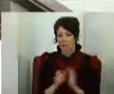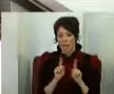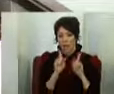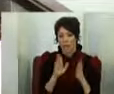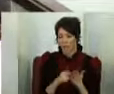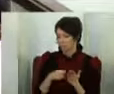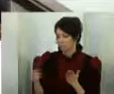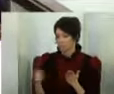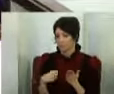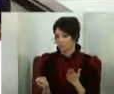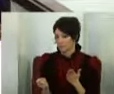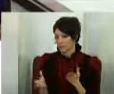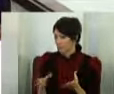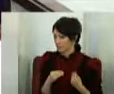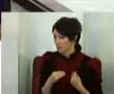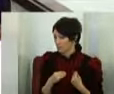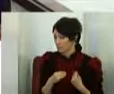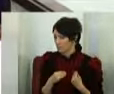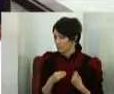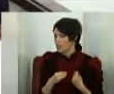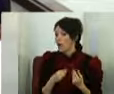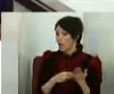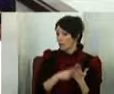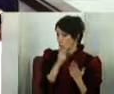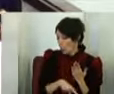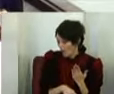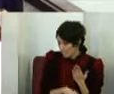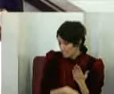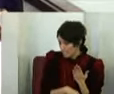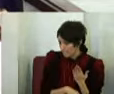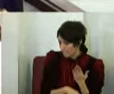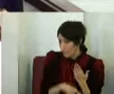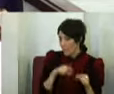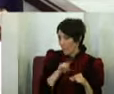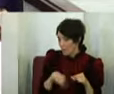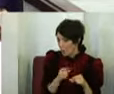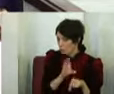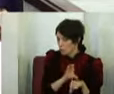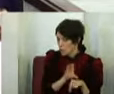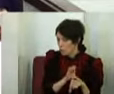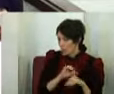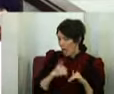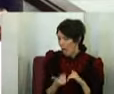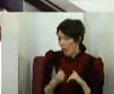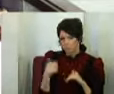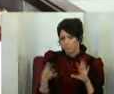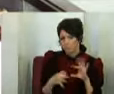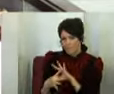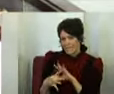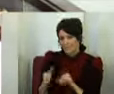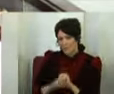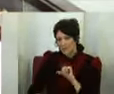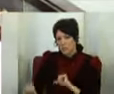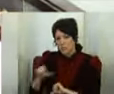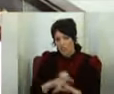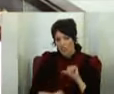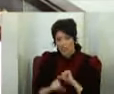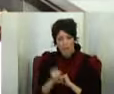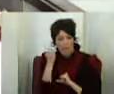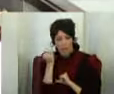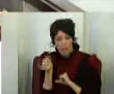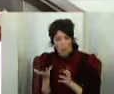Ushers will get to you, but please do accept this pamphlet and brochures about our church and about how we are connected one with the other. And